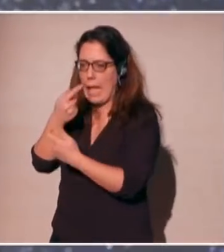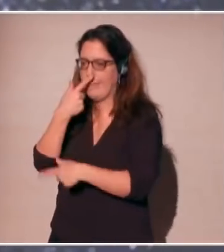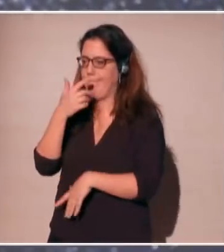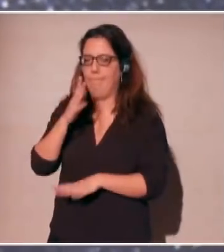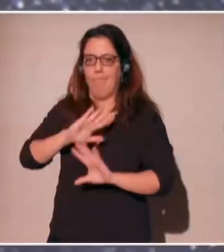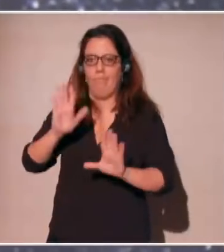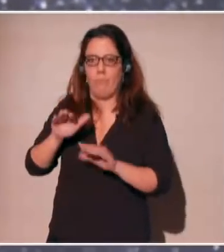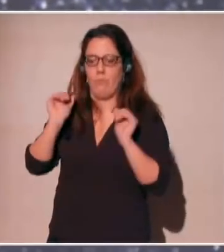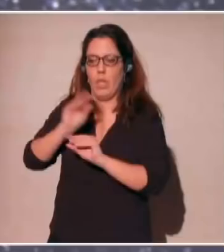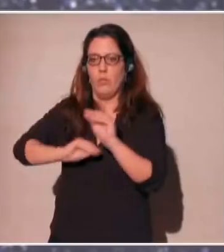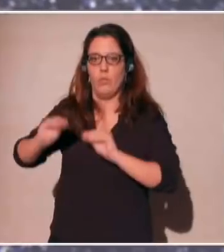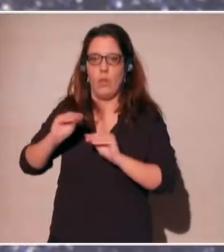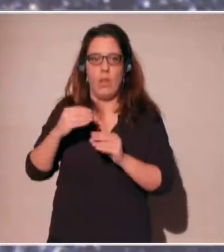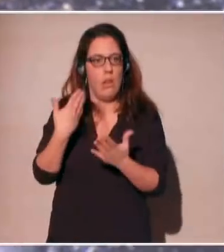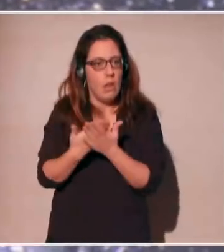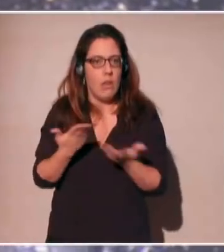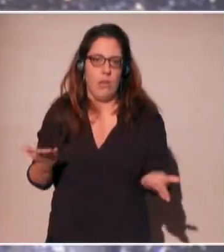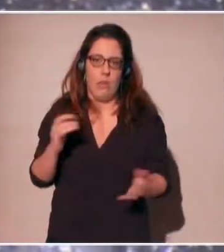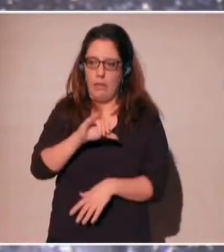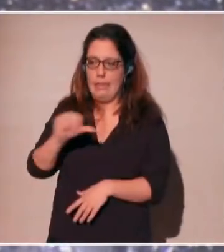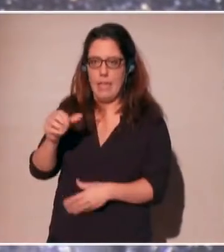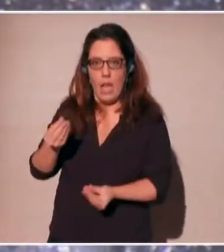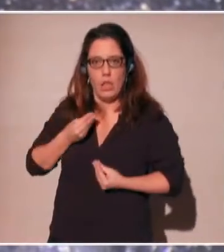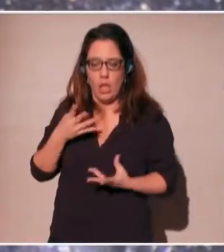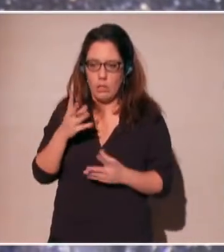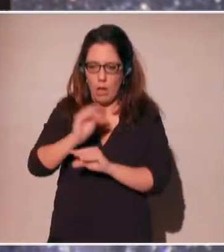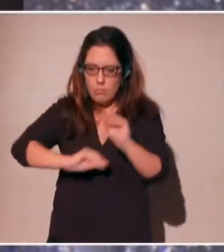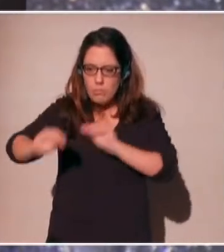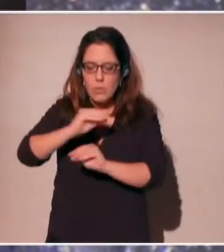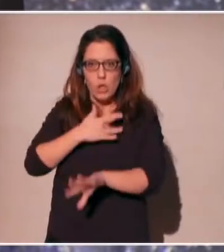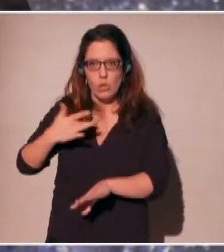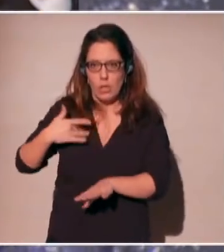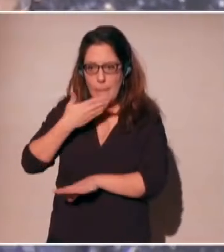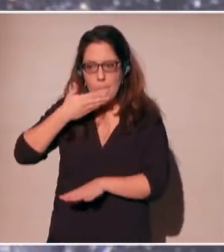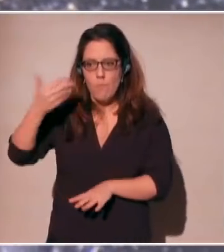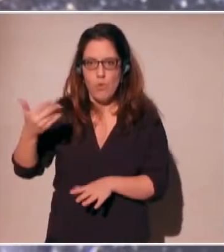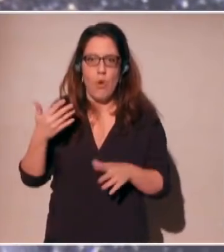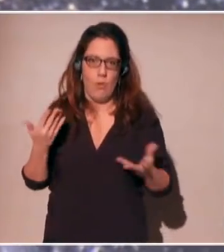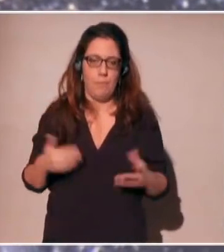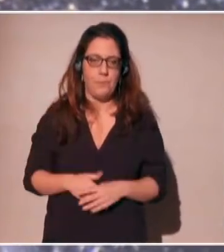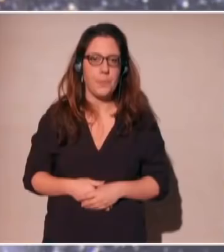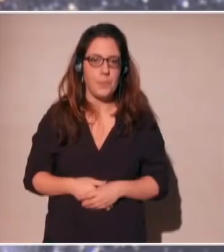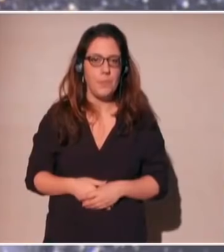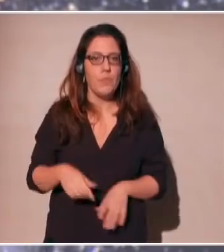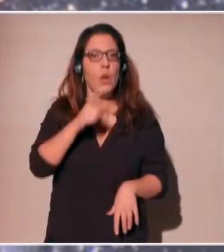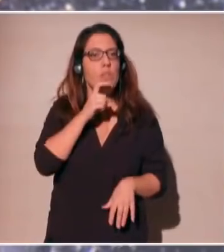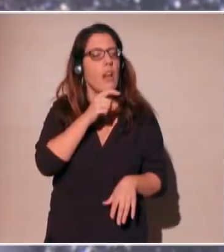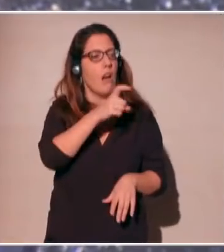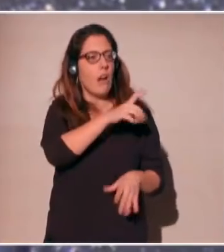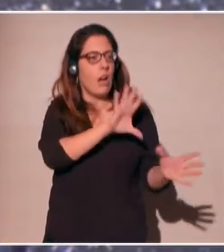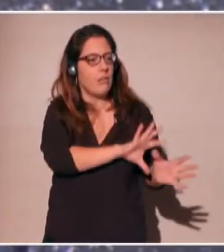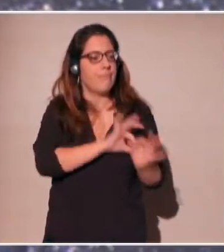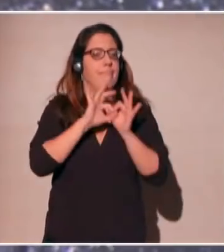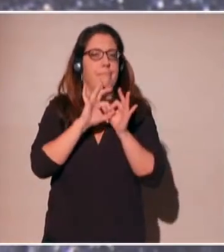back to the previous presentation by Kathy O'Neill, and we've heard that algorithms are just opinions embedded in code, we